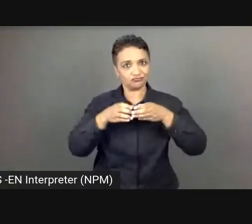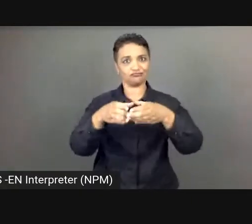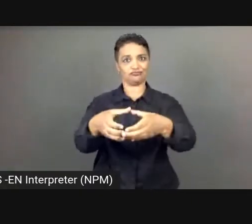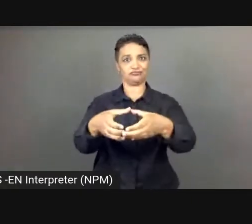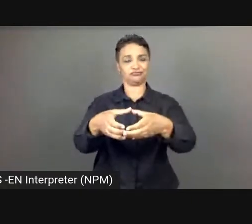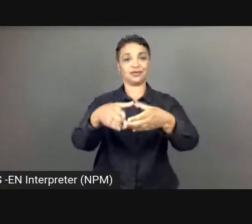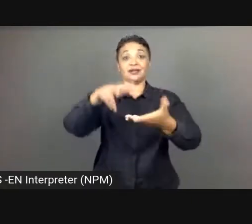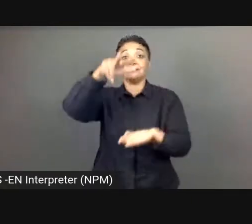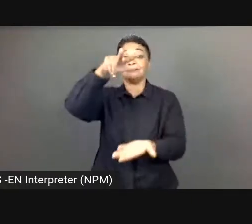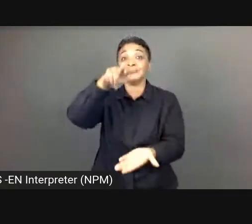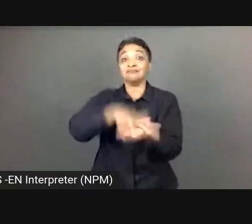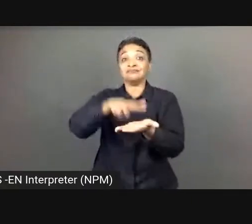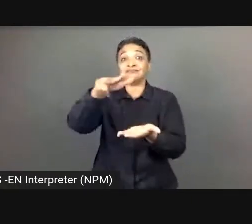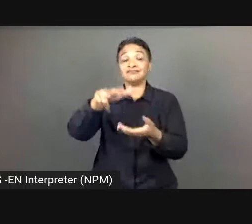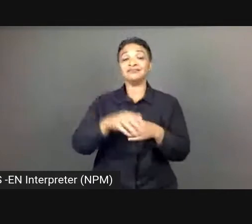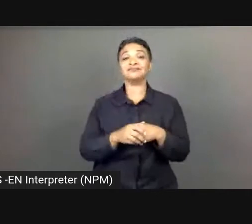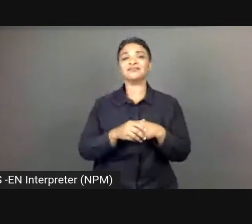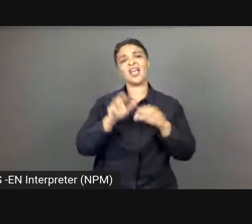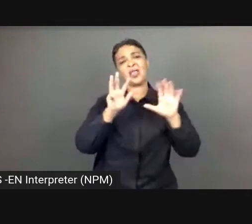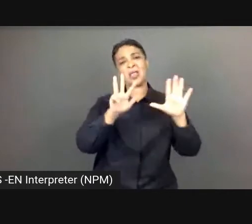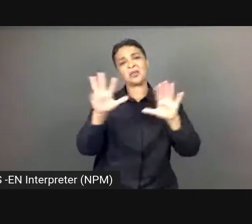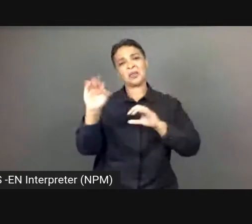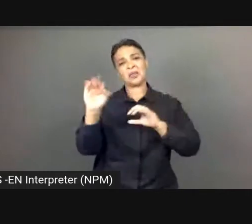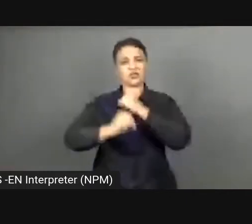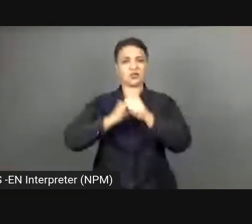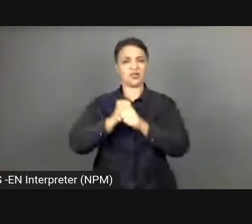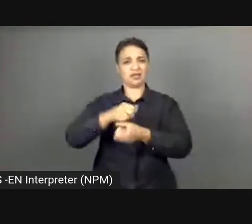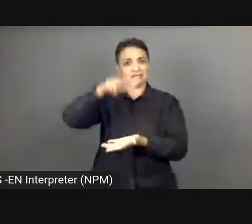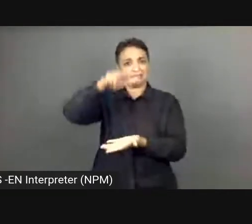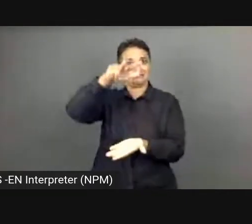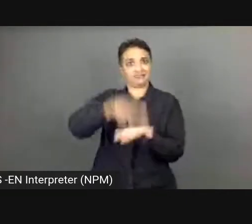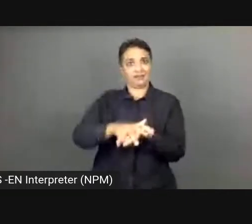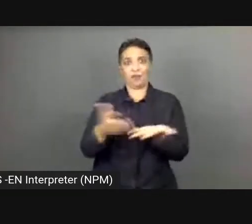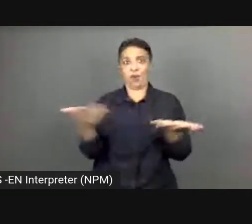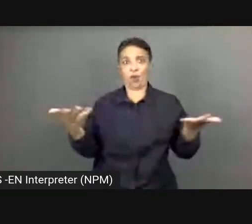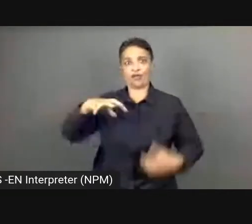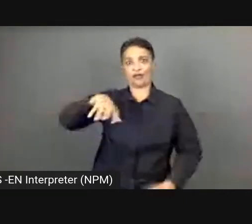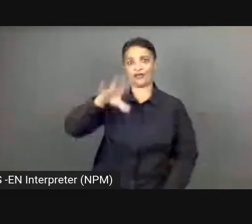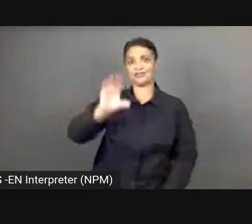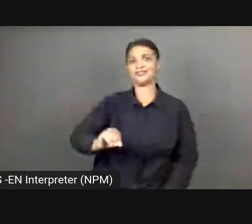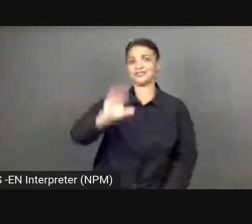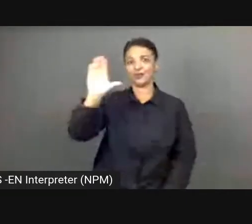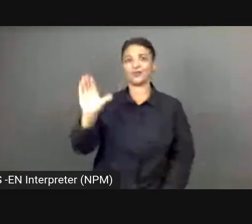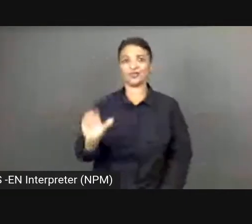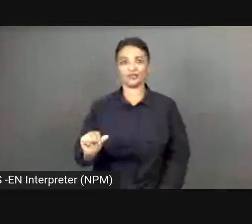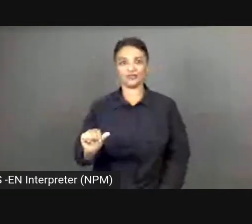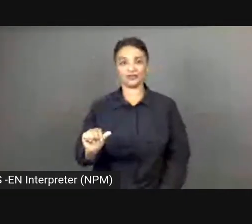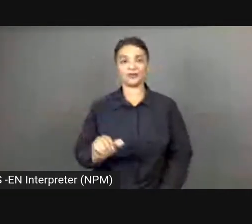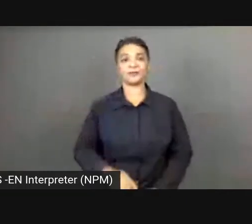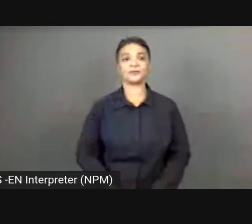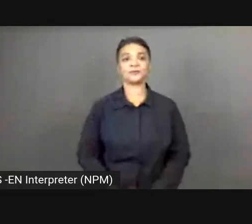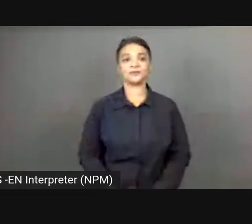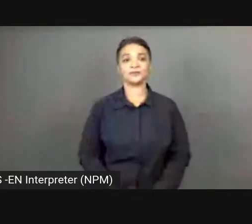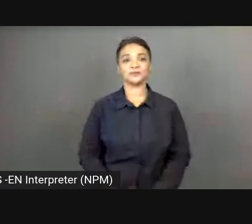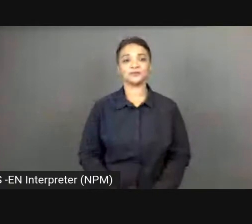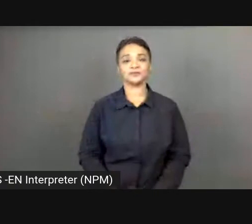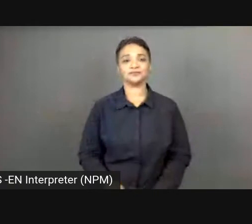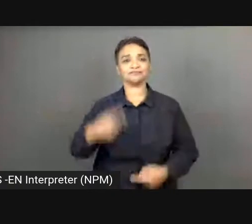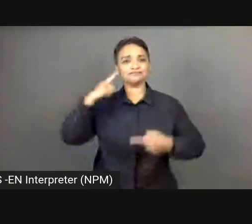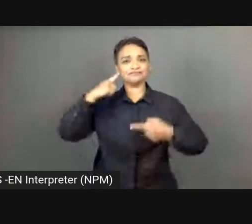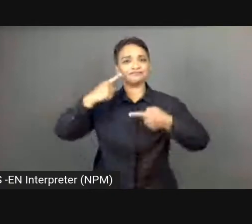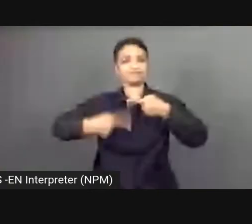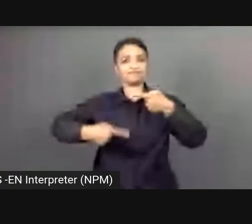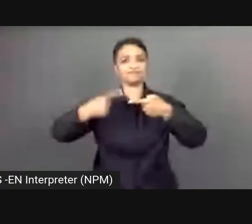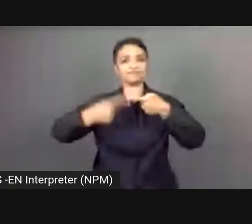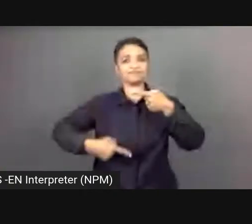the 1990s. It expresses the idea that no policy should be decided by any representative without